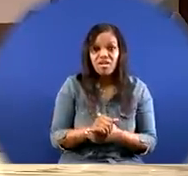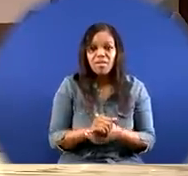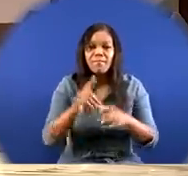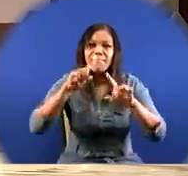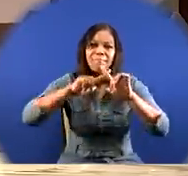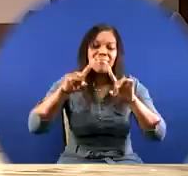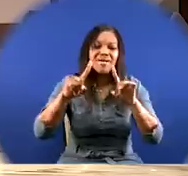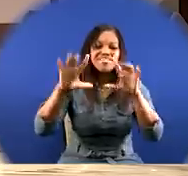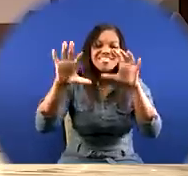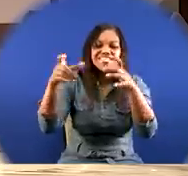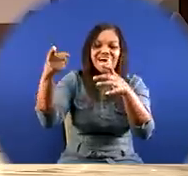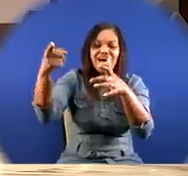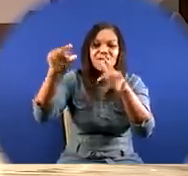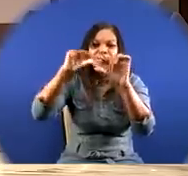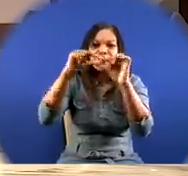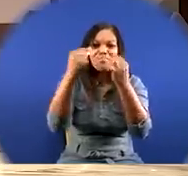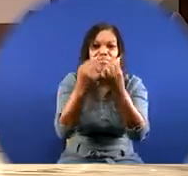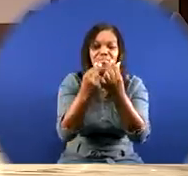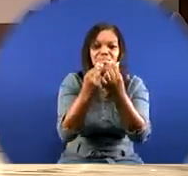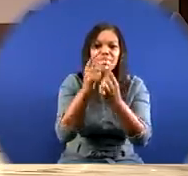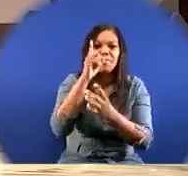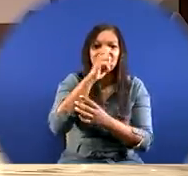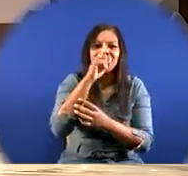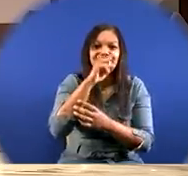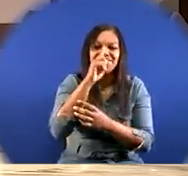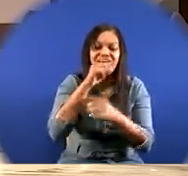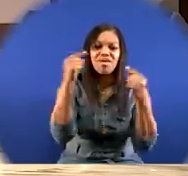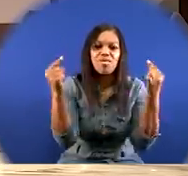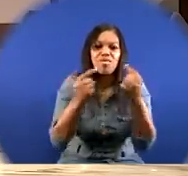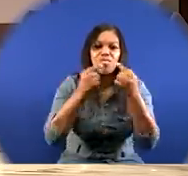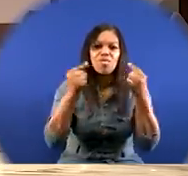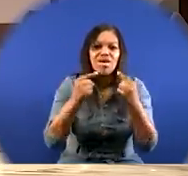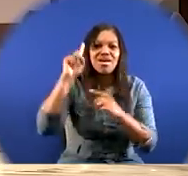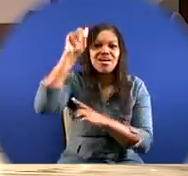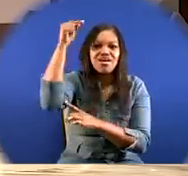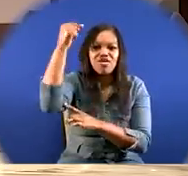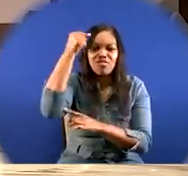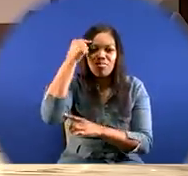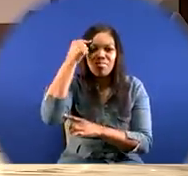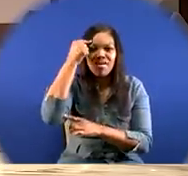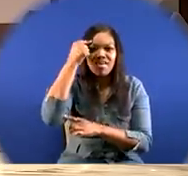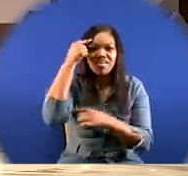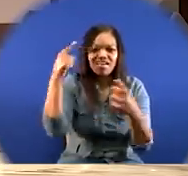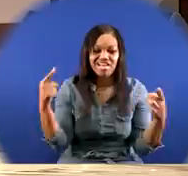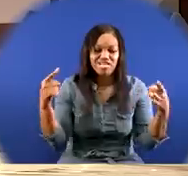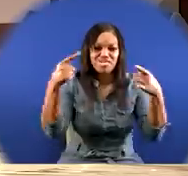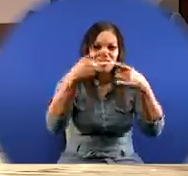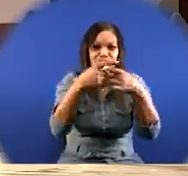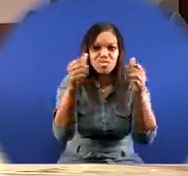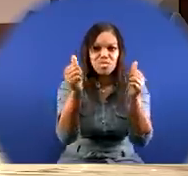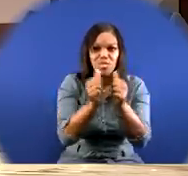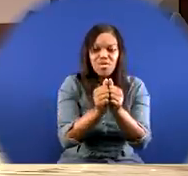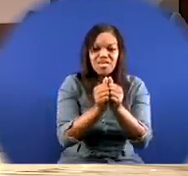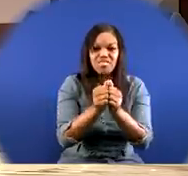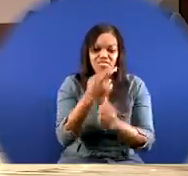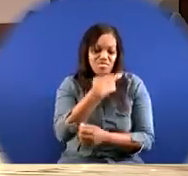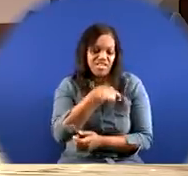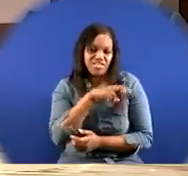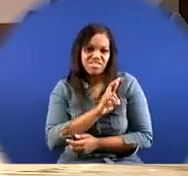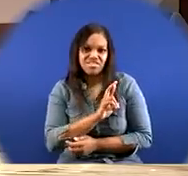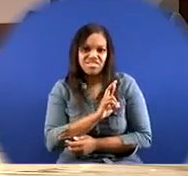but they portend a wicked government in collusion with a blasphemous religion